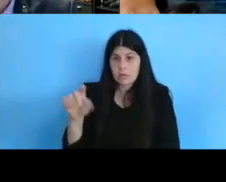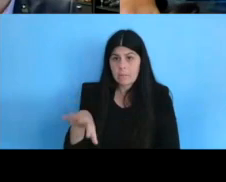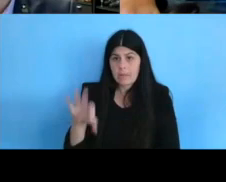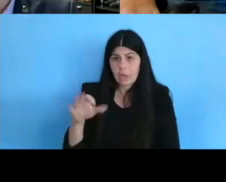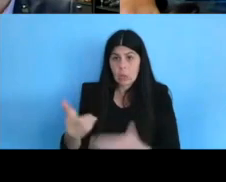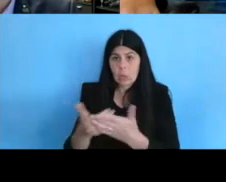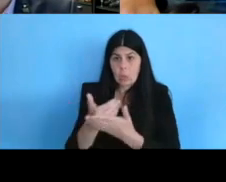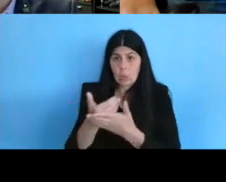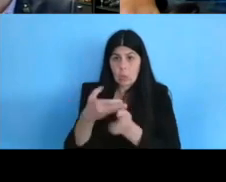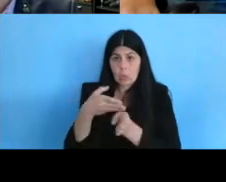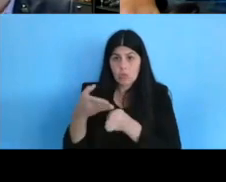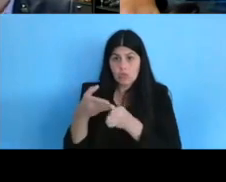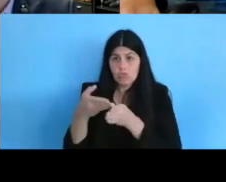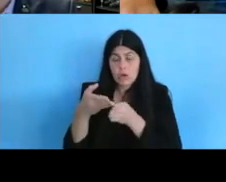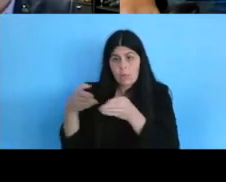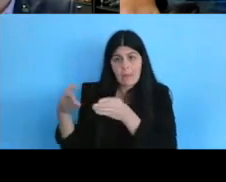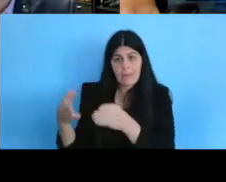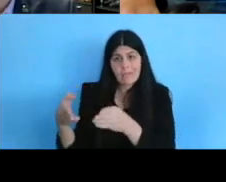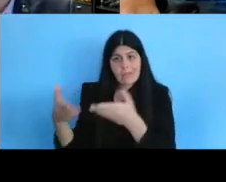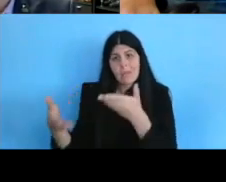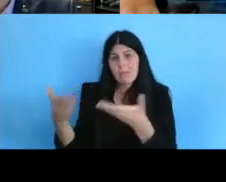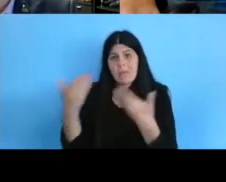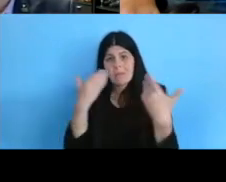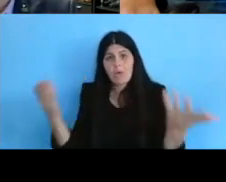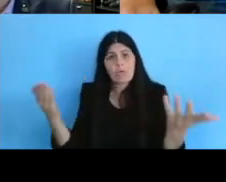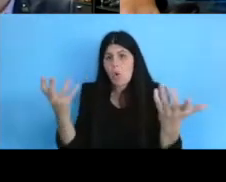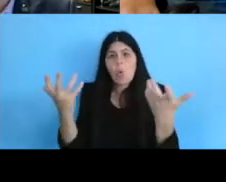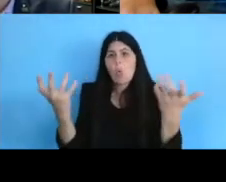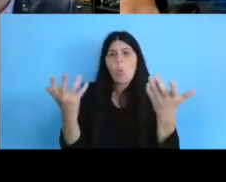know exactly what accommodations they need,